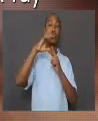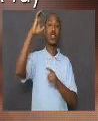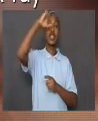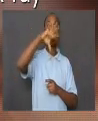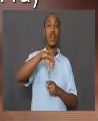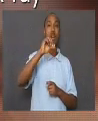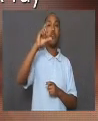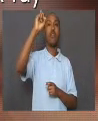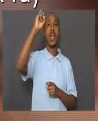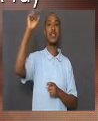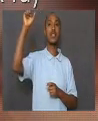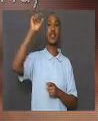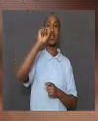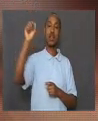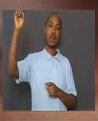of the X-ray.